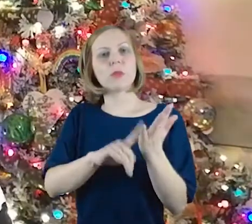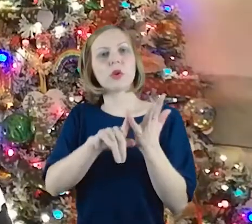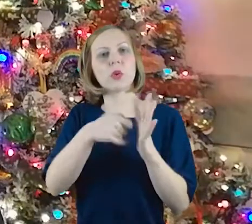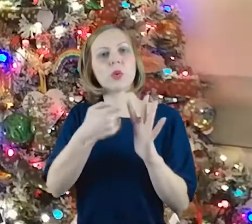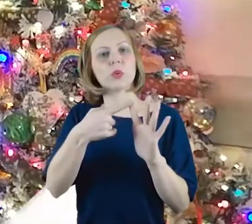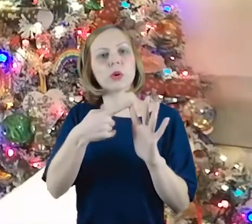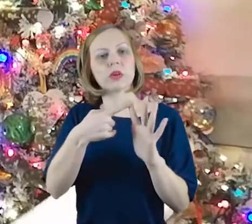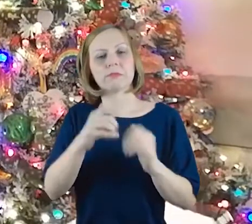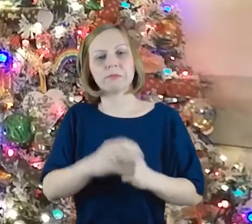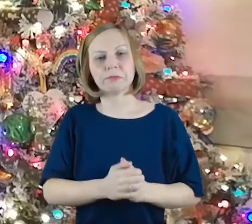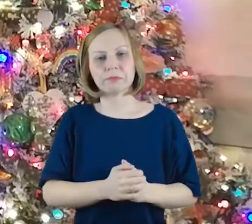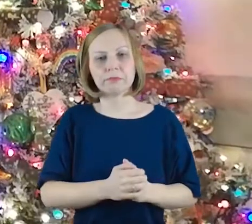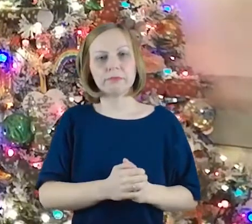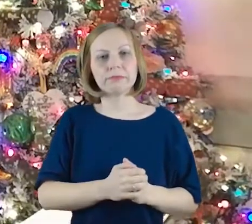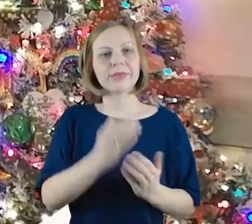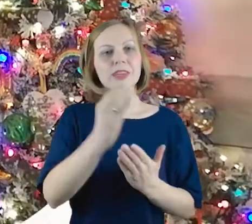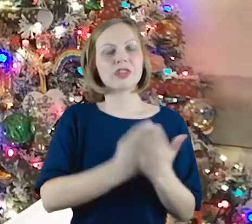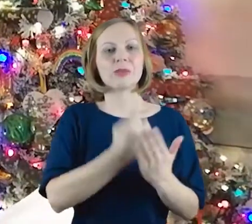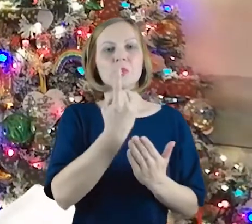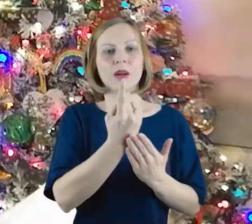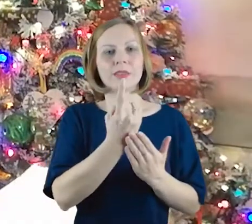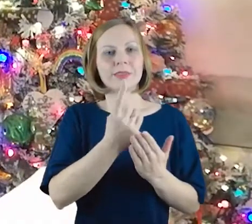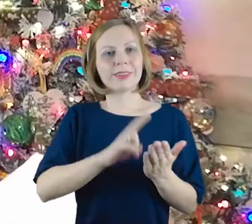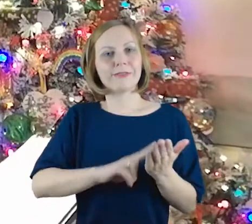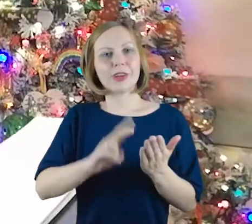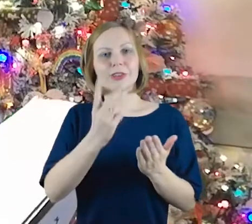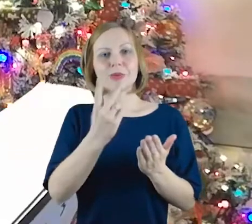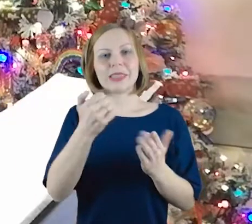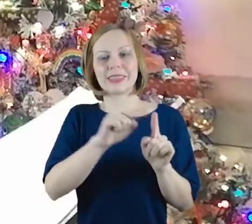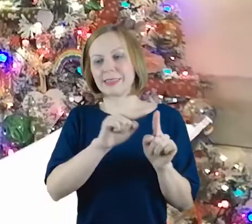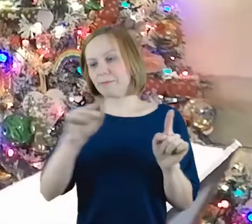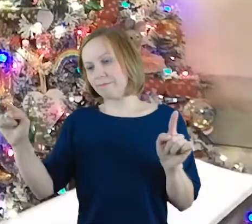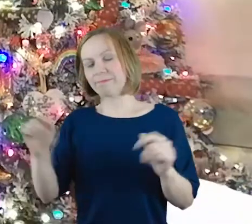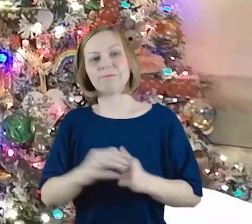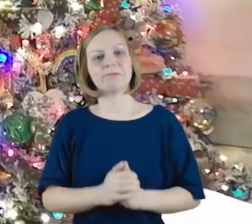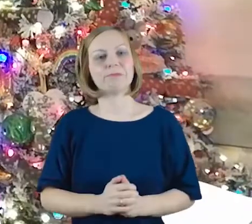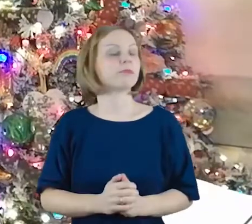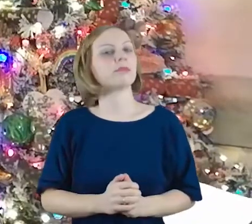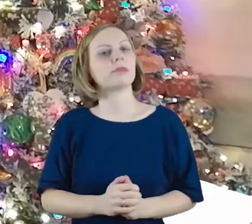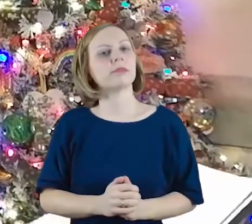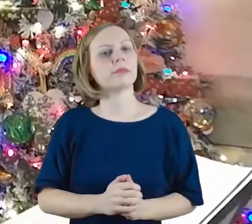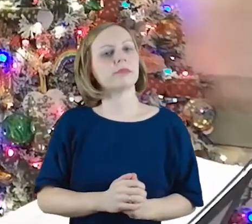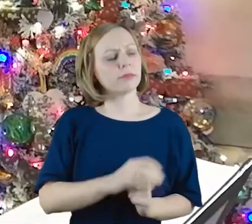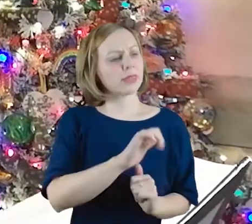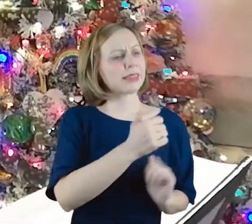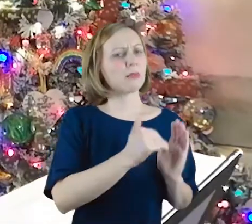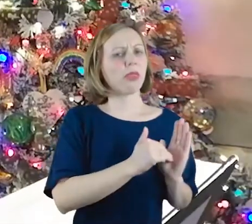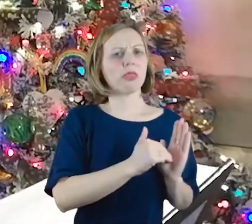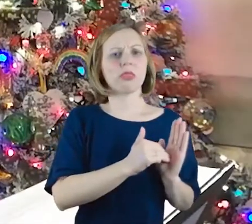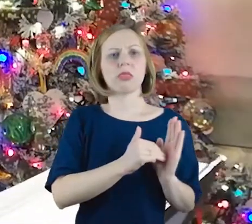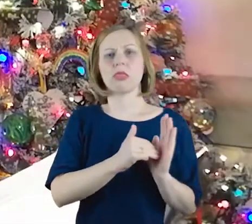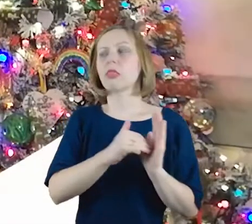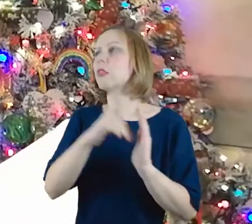I'm going to read that to you now. Chapter 1, beginning to read at verse 26. In the sixth month, the